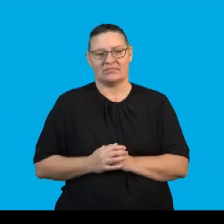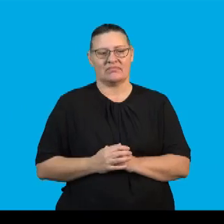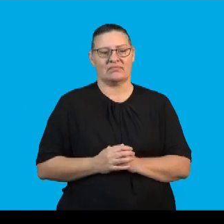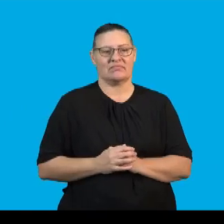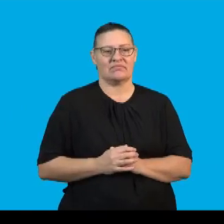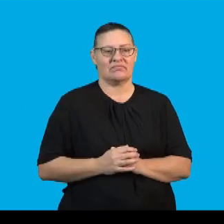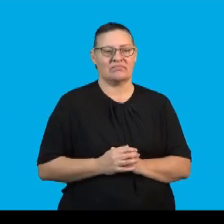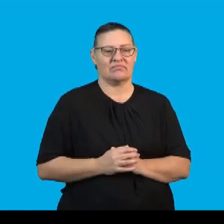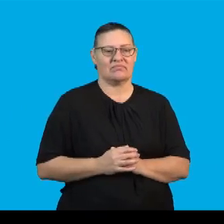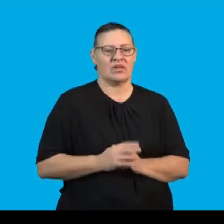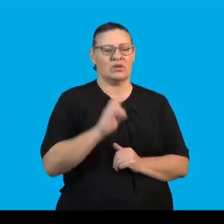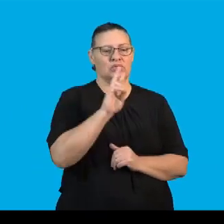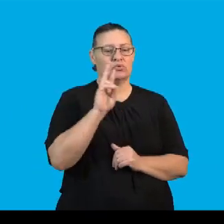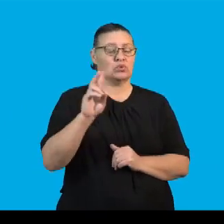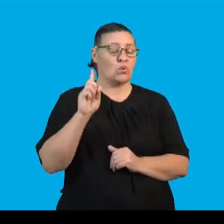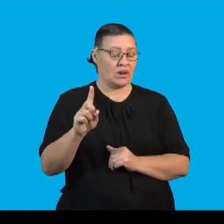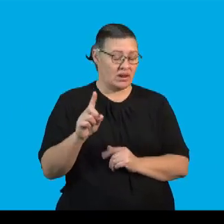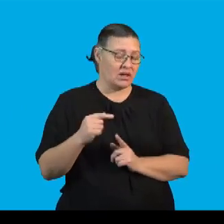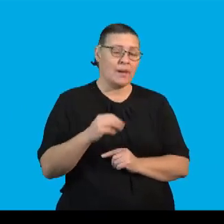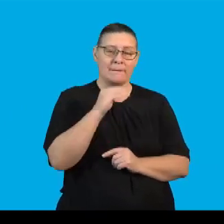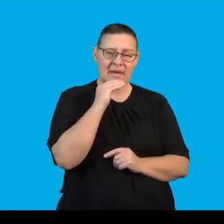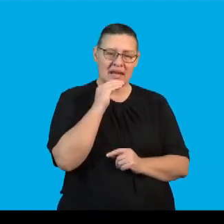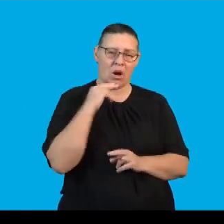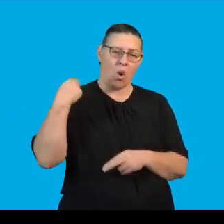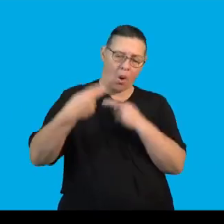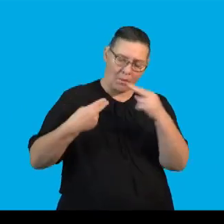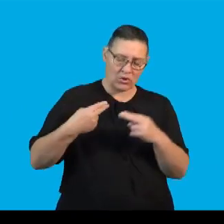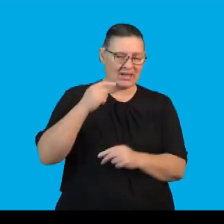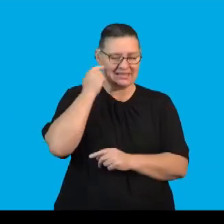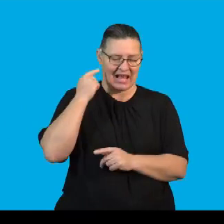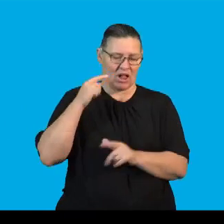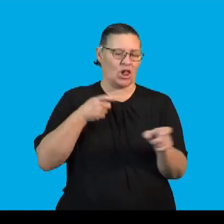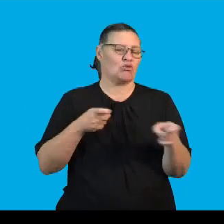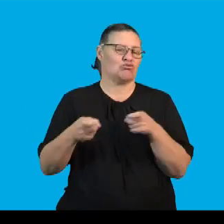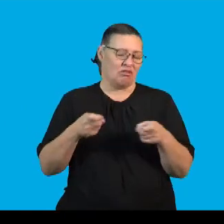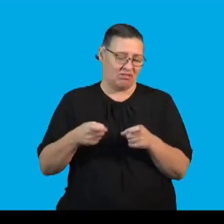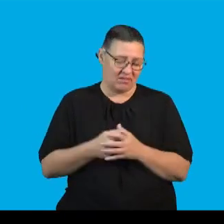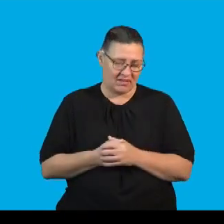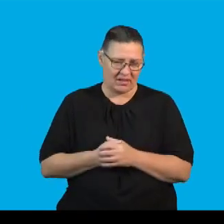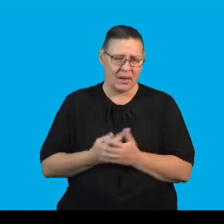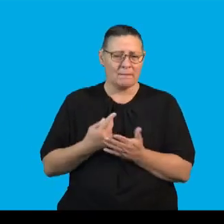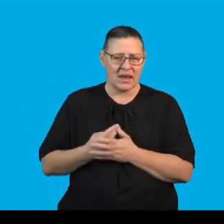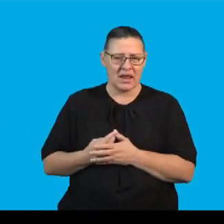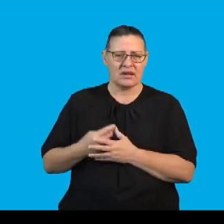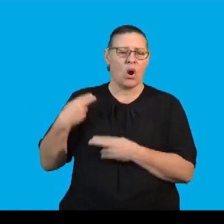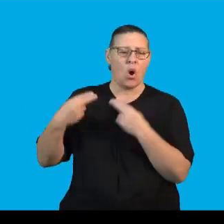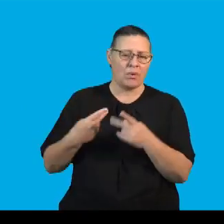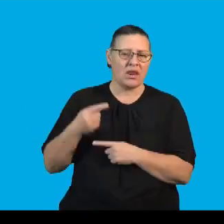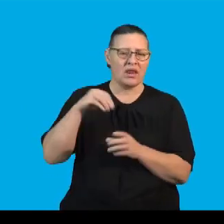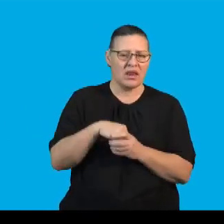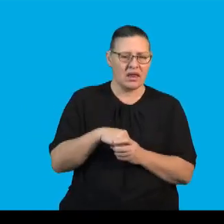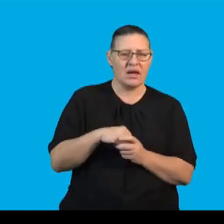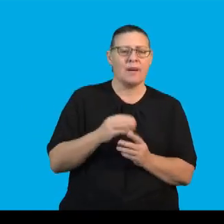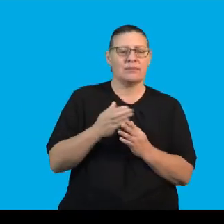2.1. The menstrual cycle is controlled by hormones. Name one hormone which will increase